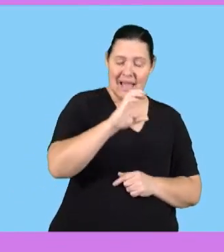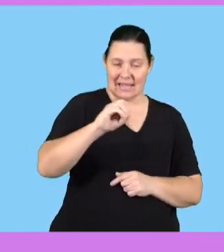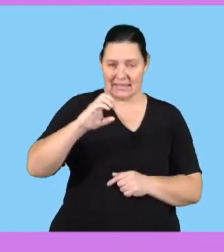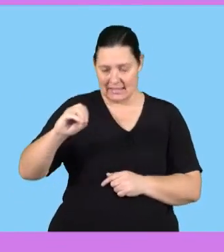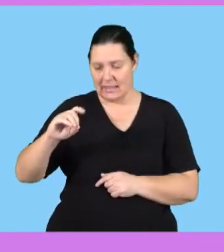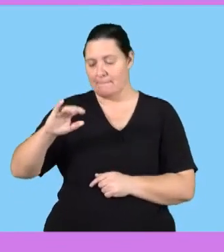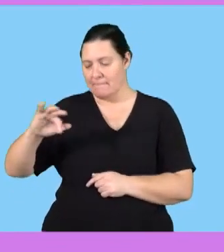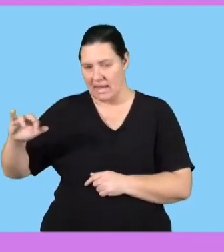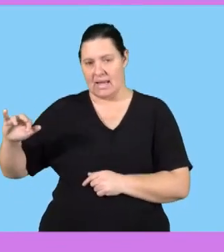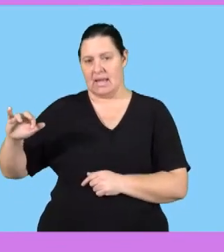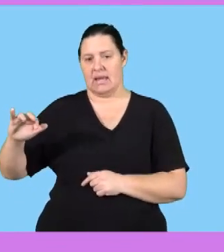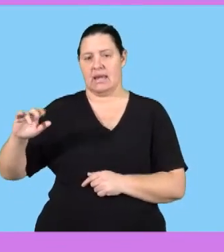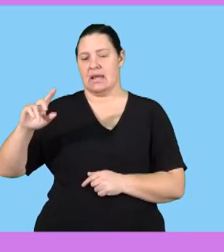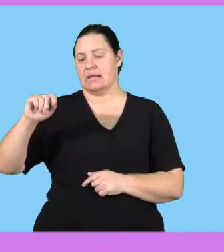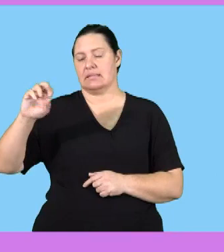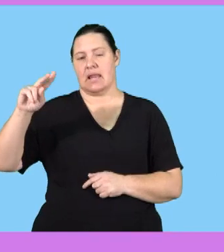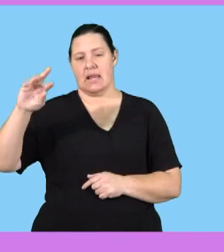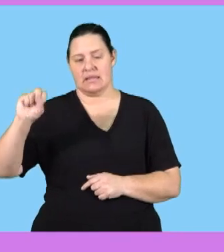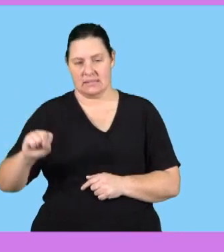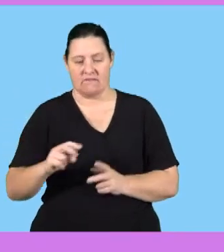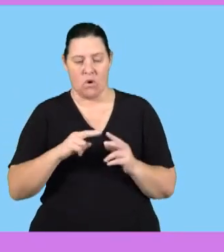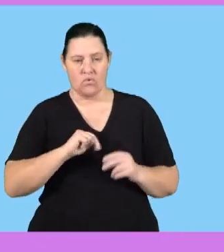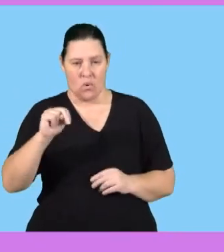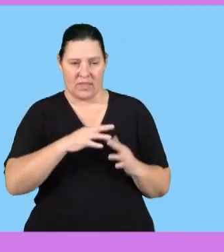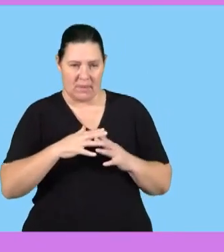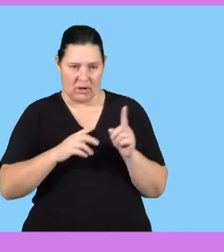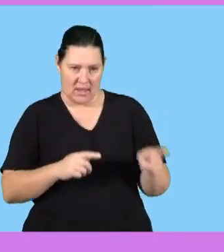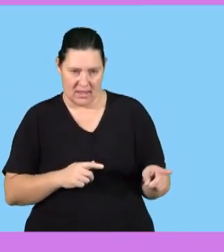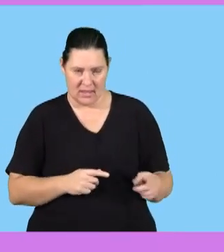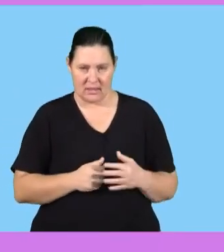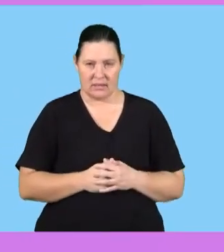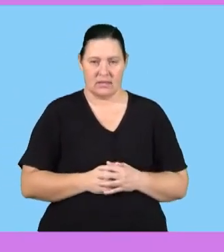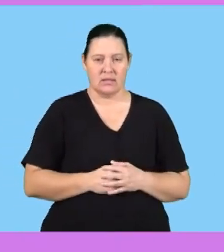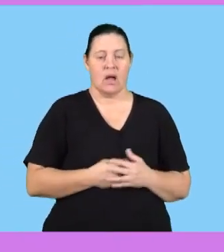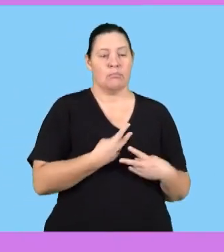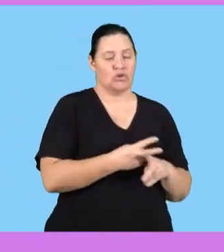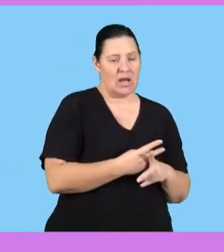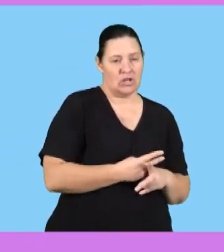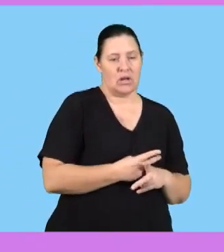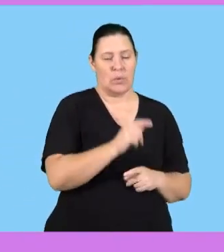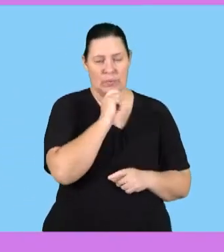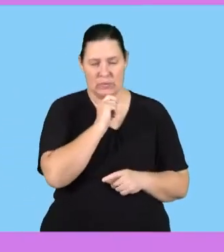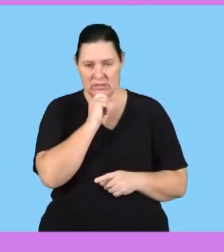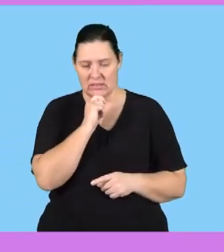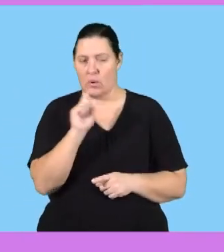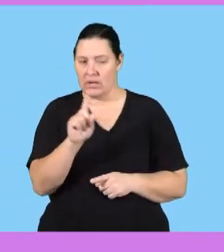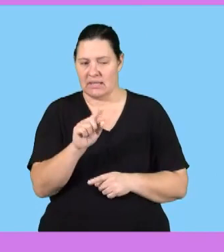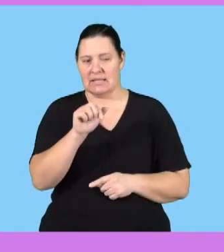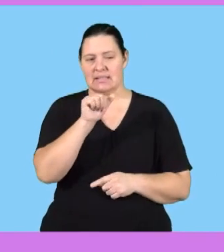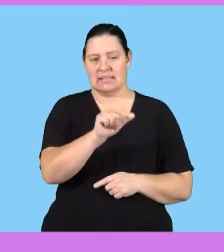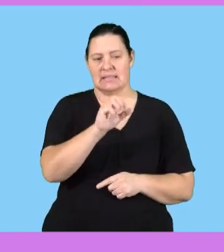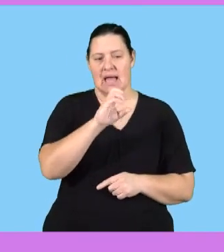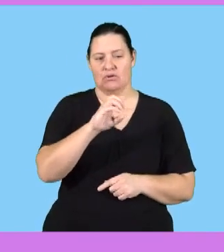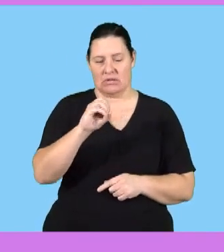of tons. Guys, I hope that's clear. So for North America, the difference in the production and consumption of crude oil